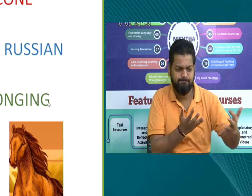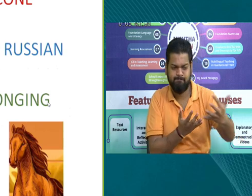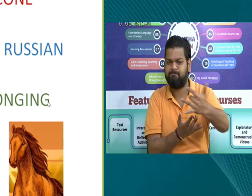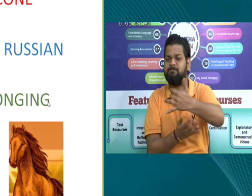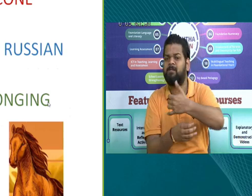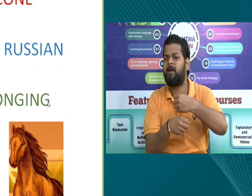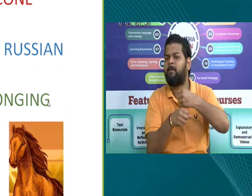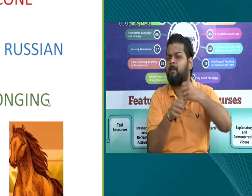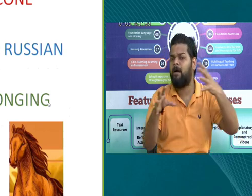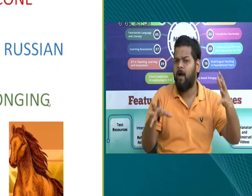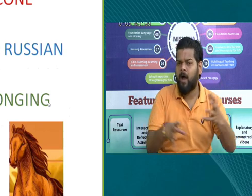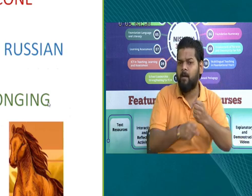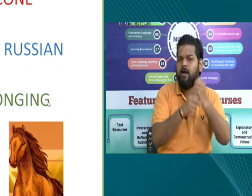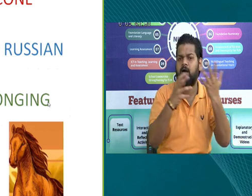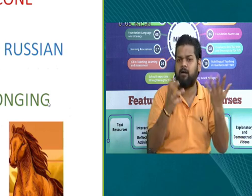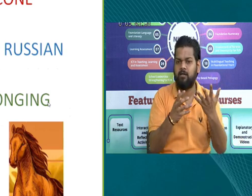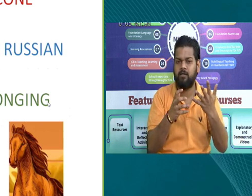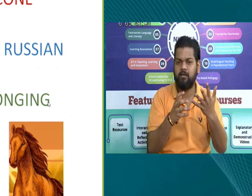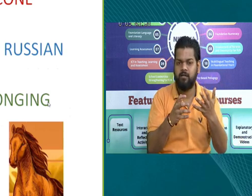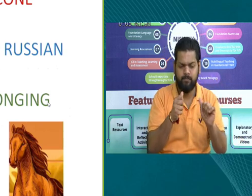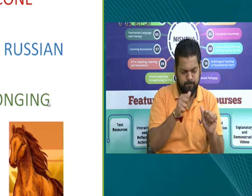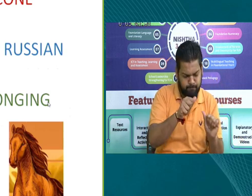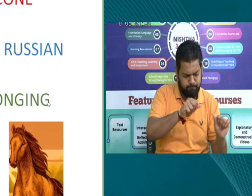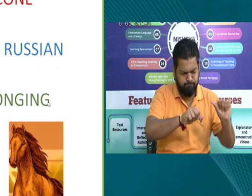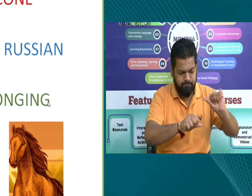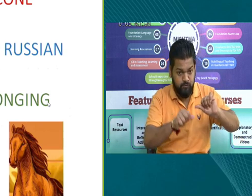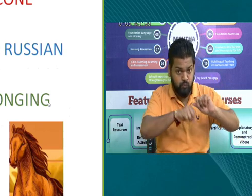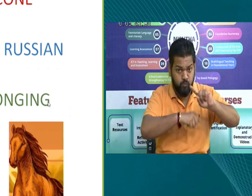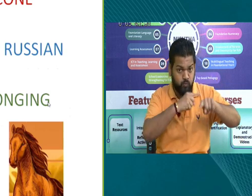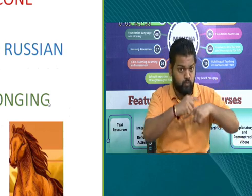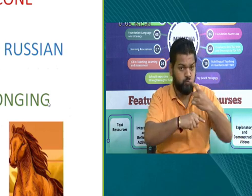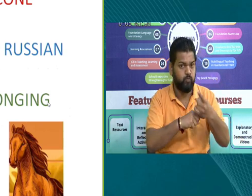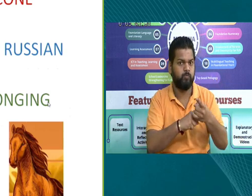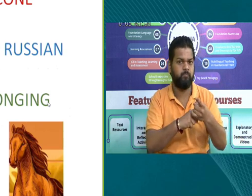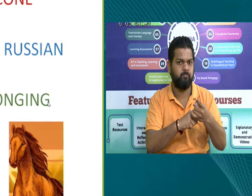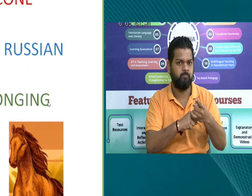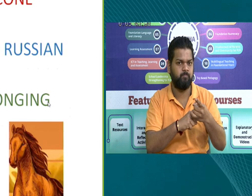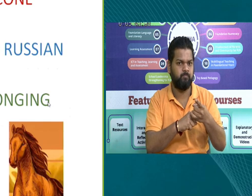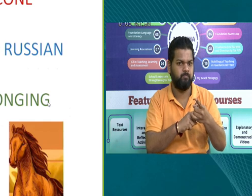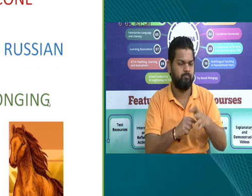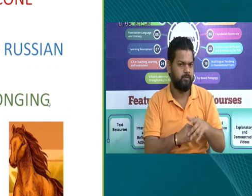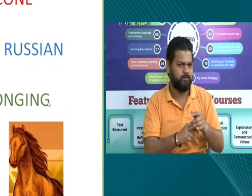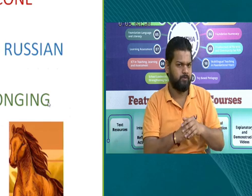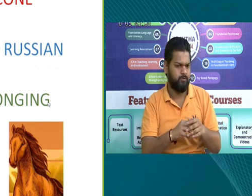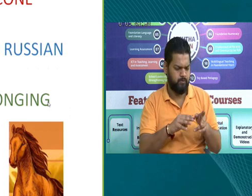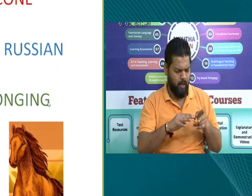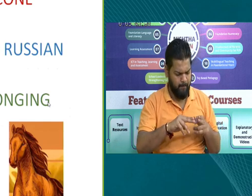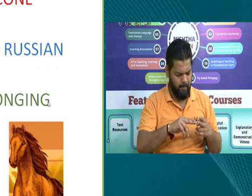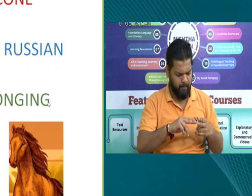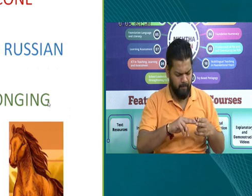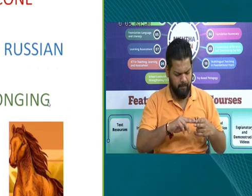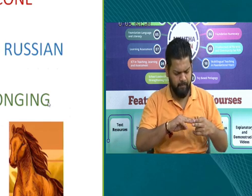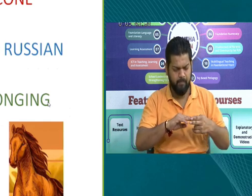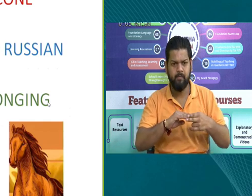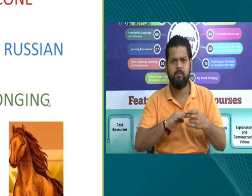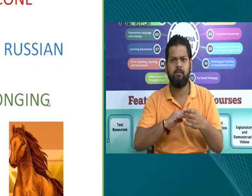from a 4,000-year-old bristlecone pine, the toenail clipping from a